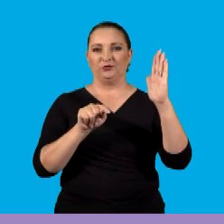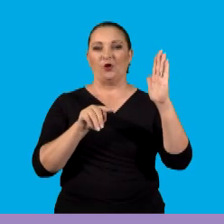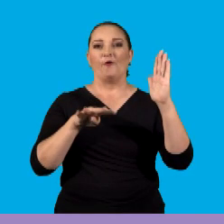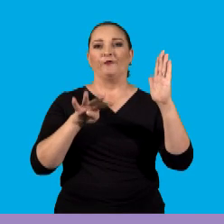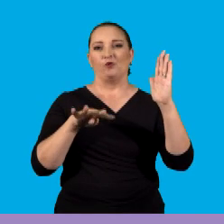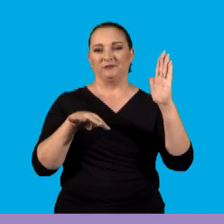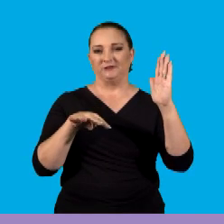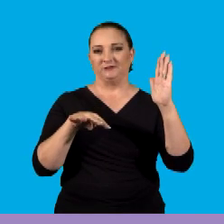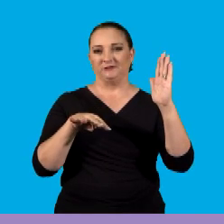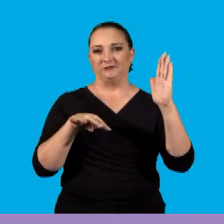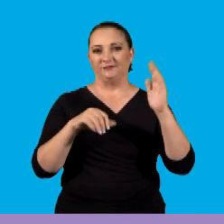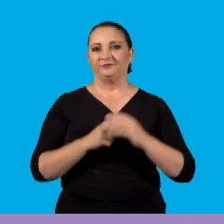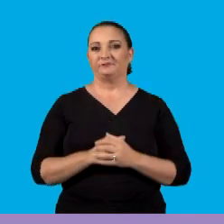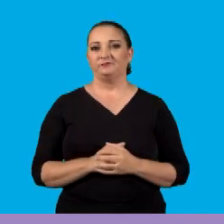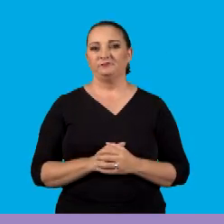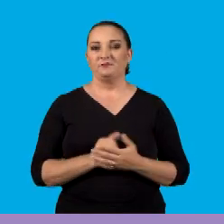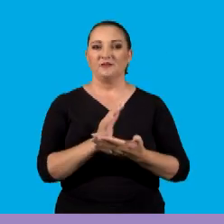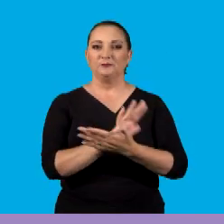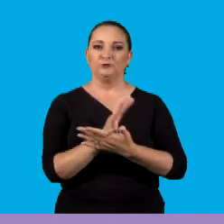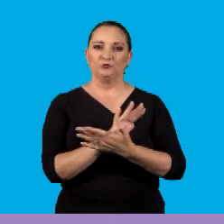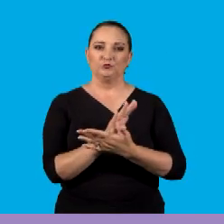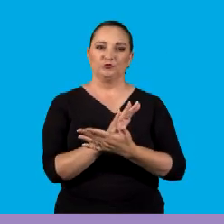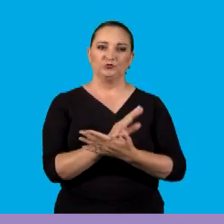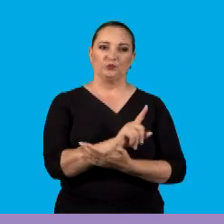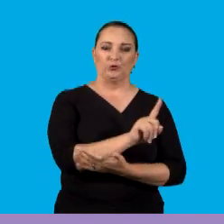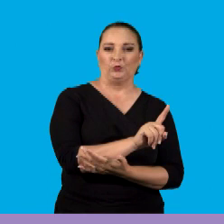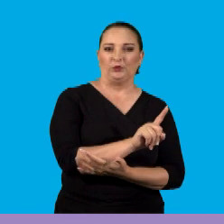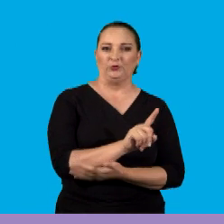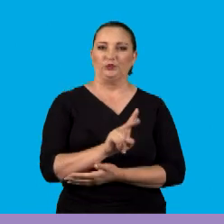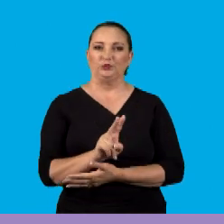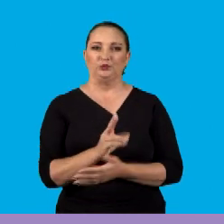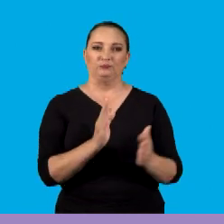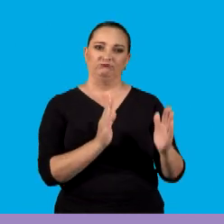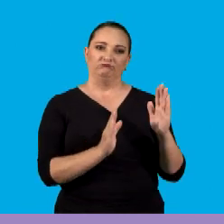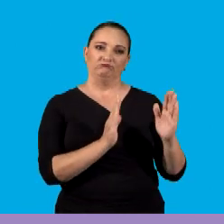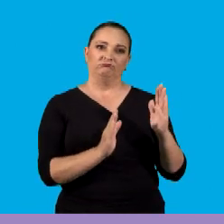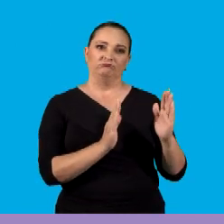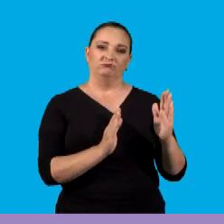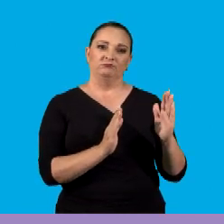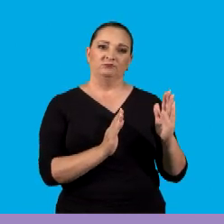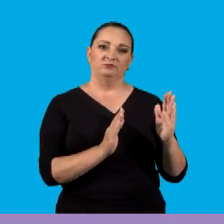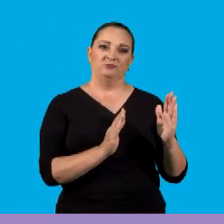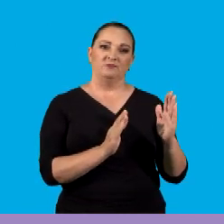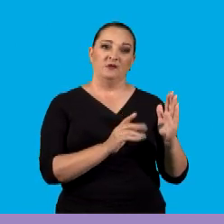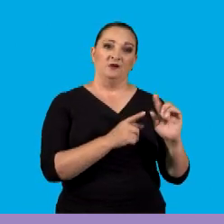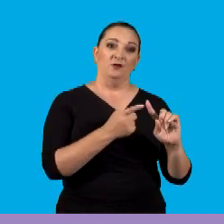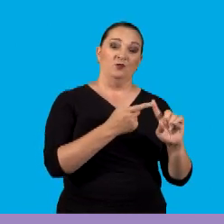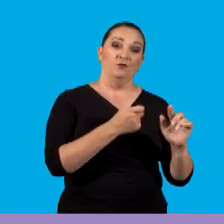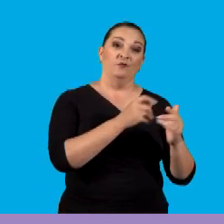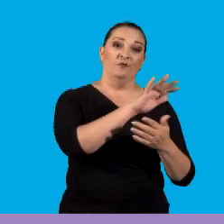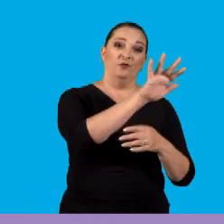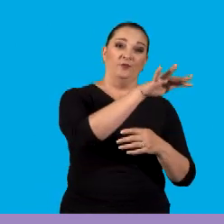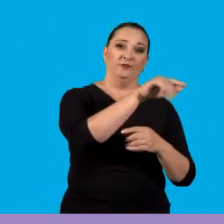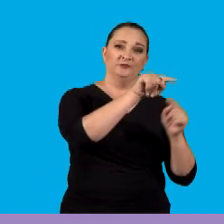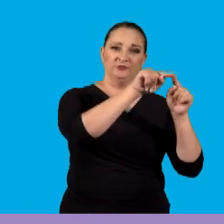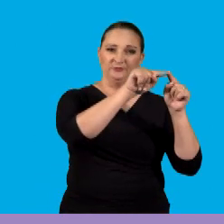and it dropped to 14 degrees. But let's look at what happened between the first day and the second day. Yes, when it was